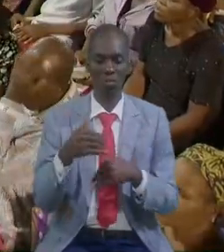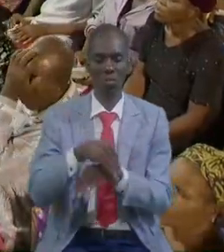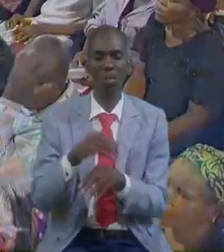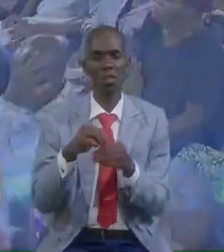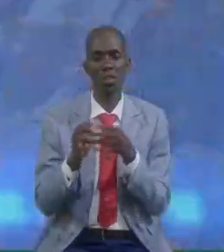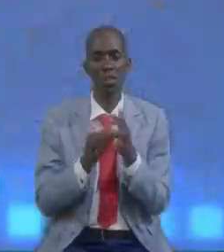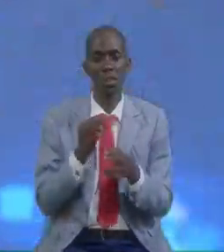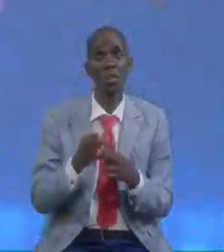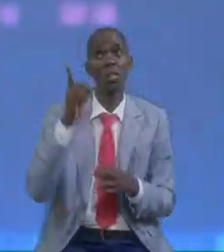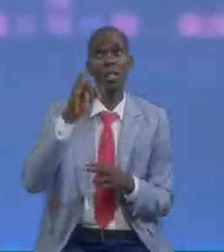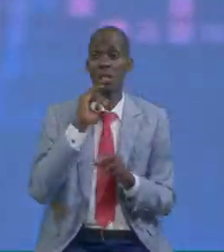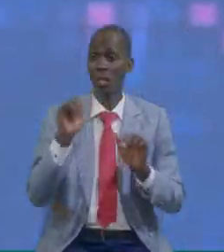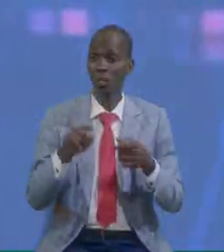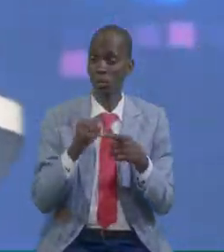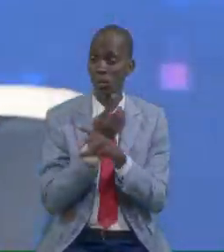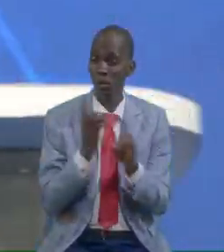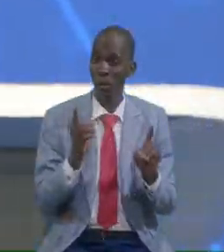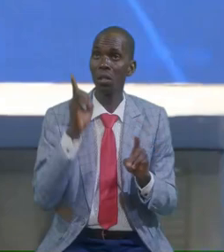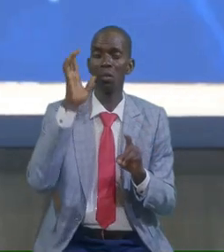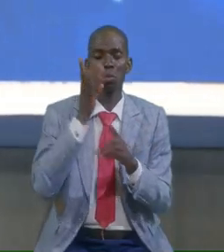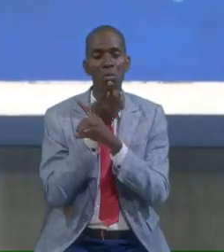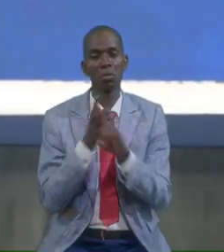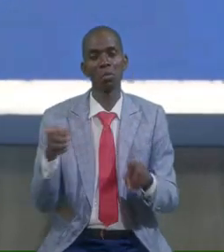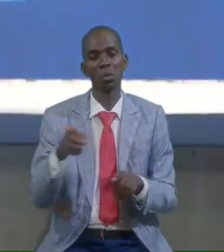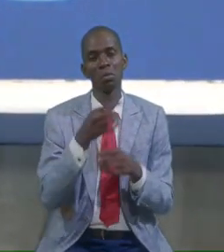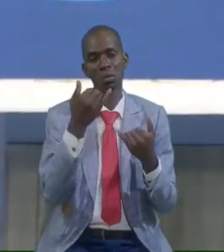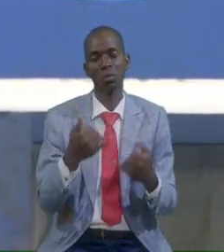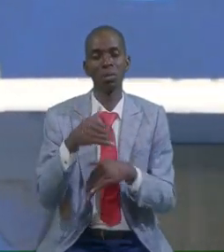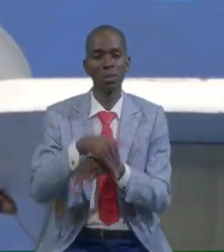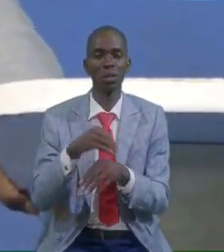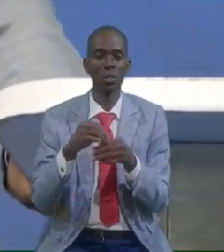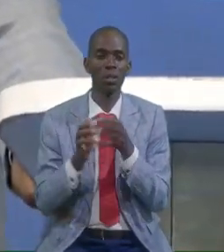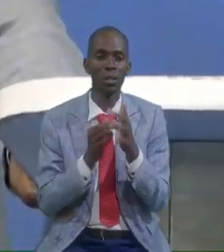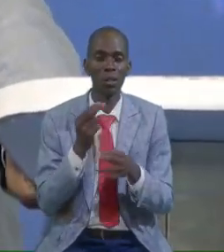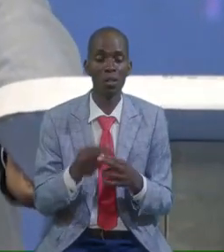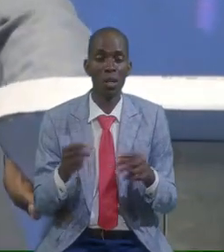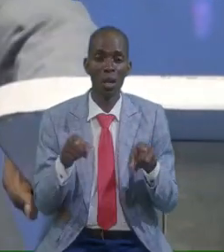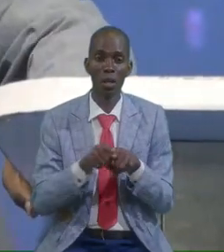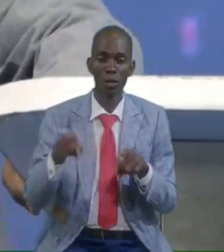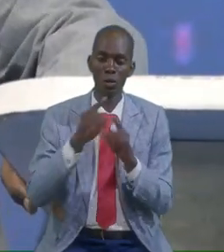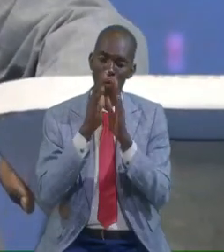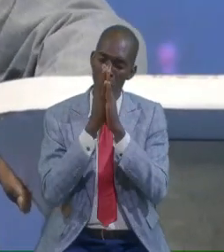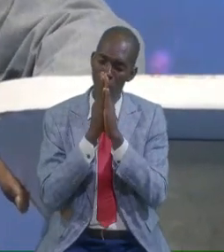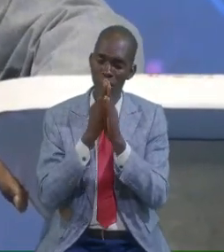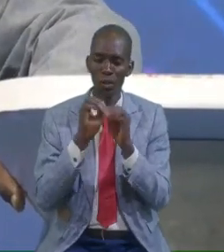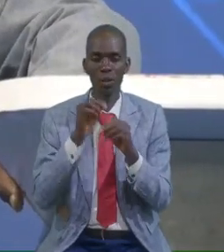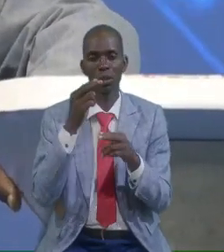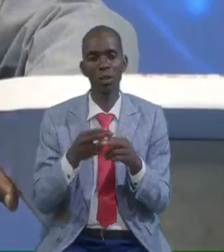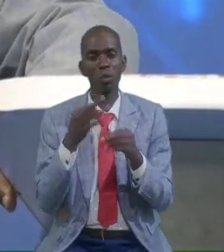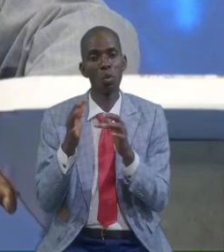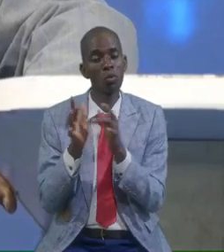and he will deliver you tonight as you call on the name of Jesus.